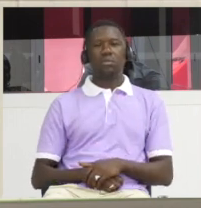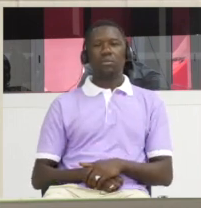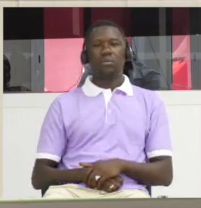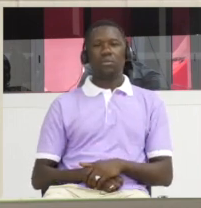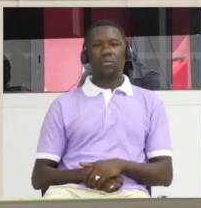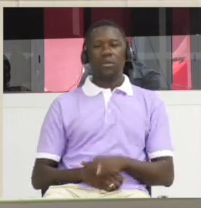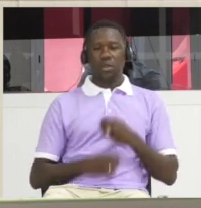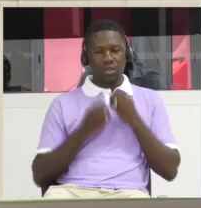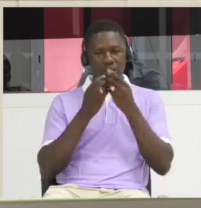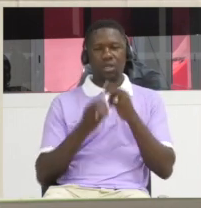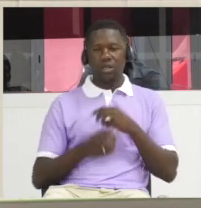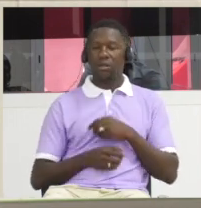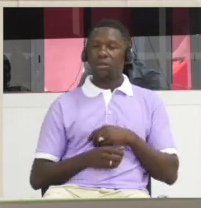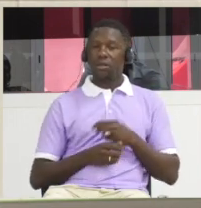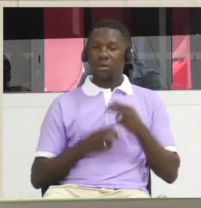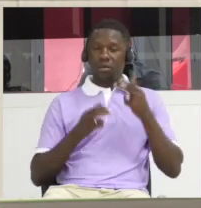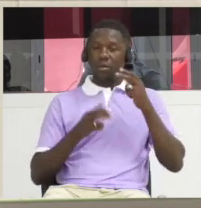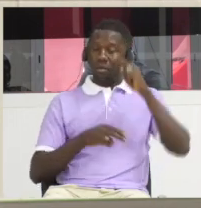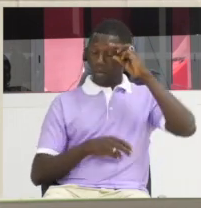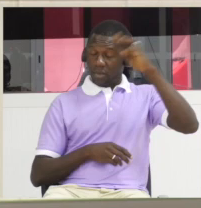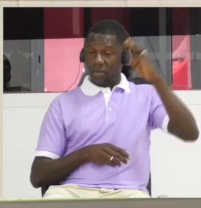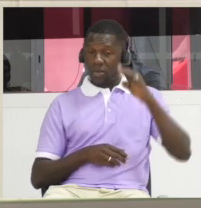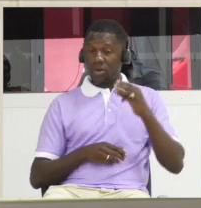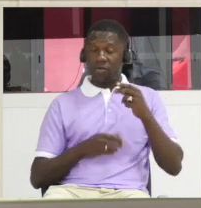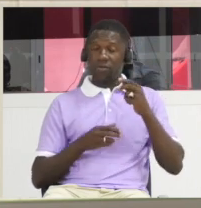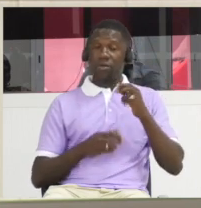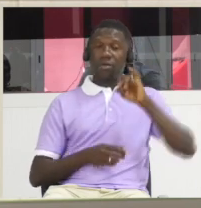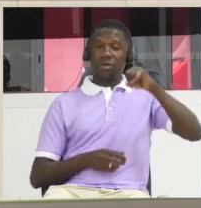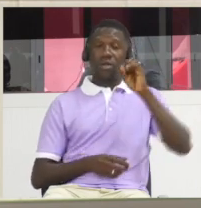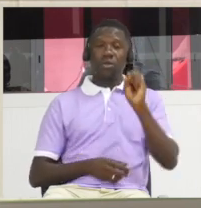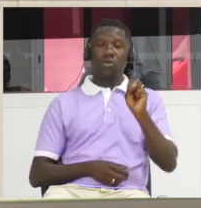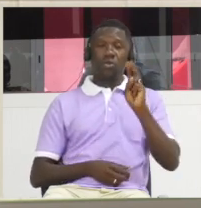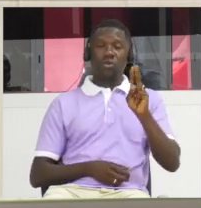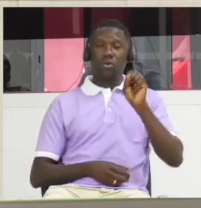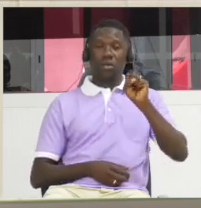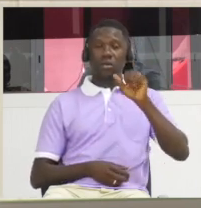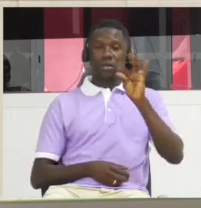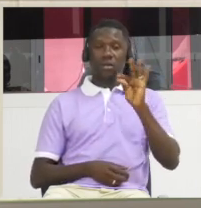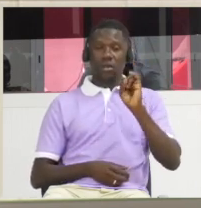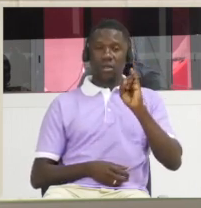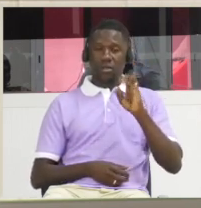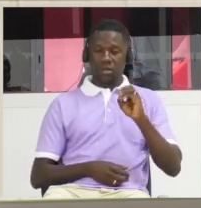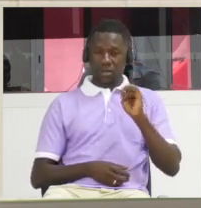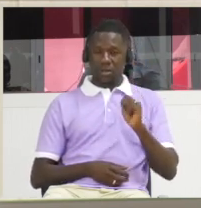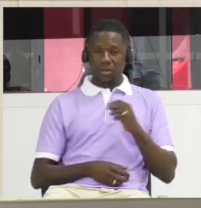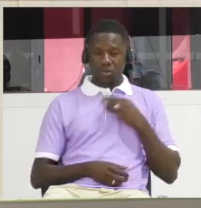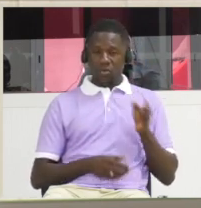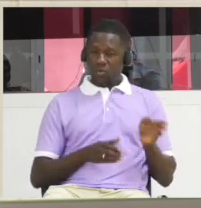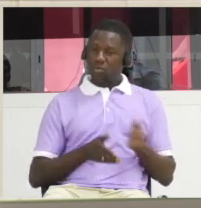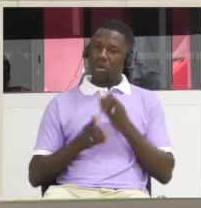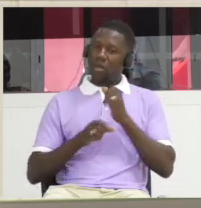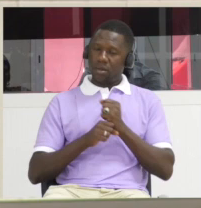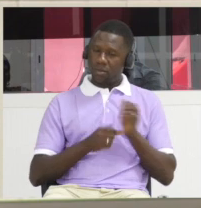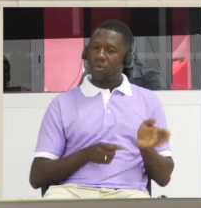delegated the Attorney General and Minister of Justice to go and receive the president, because